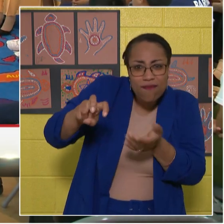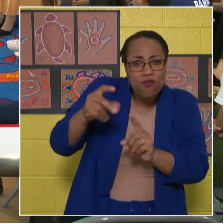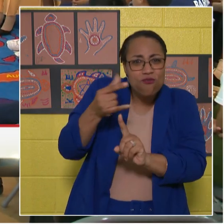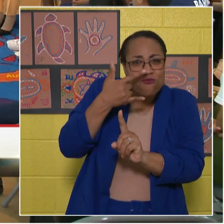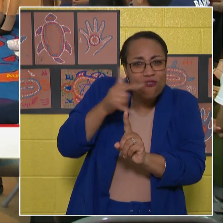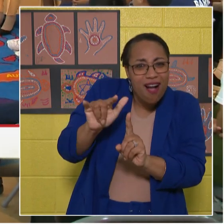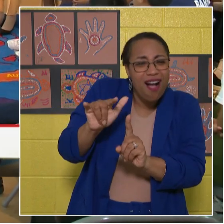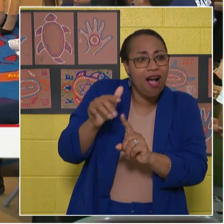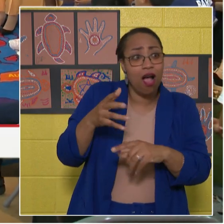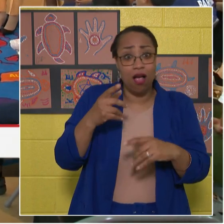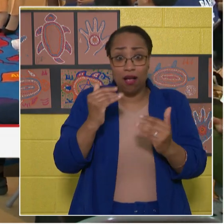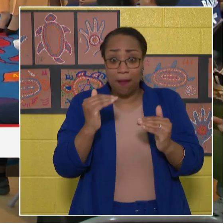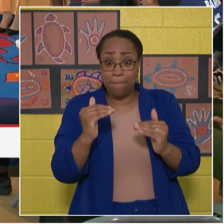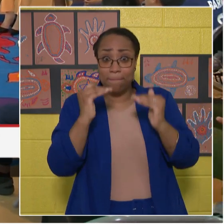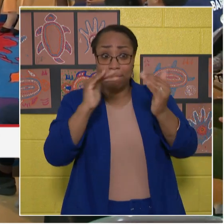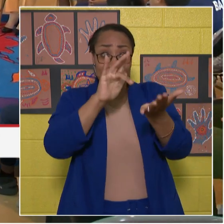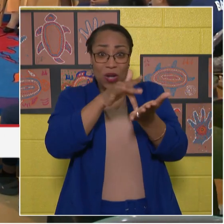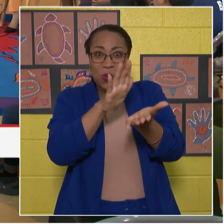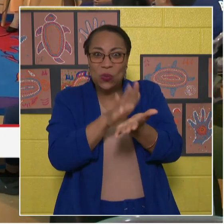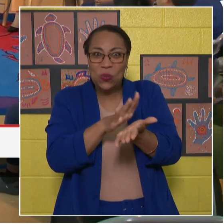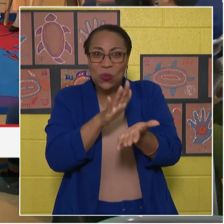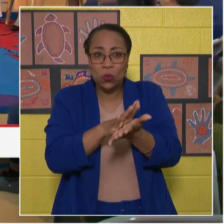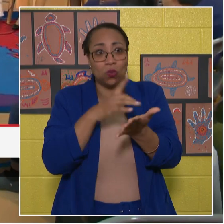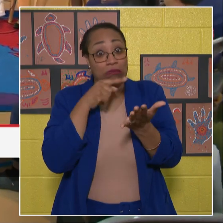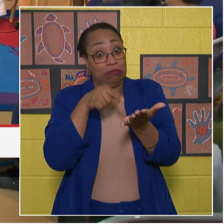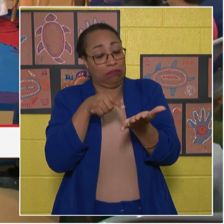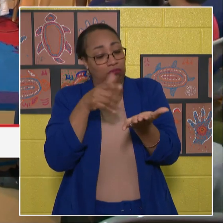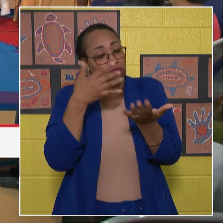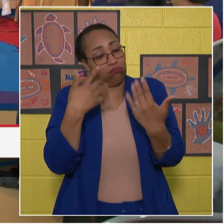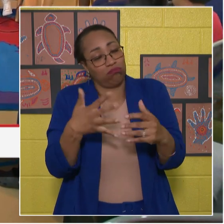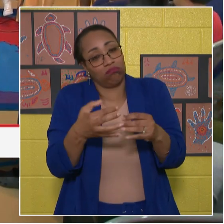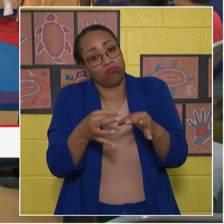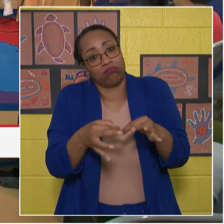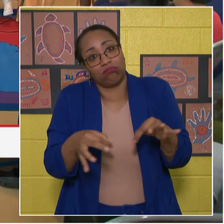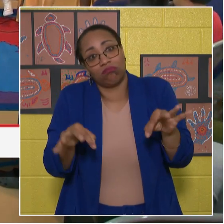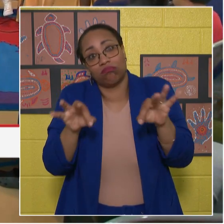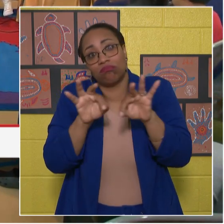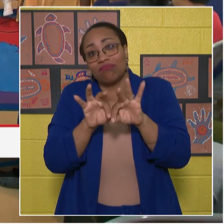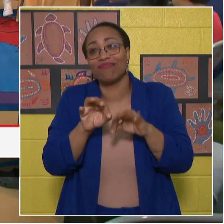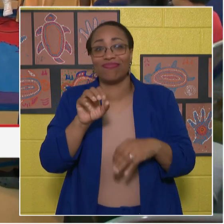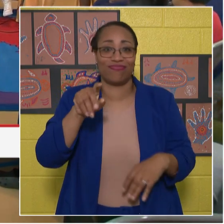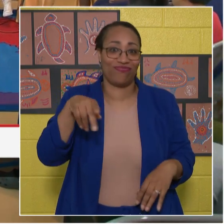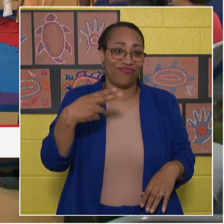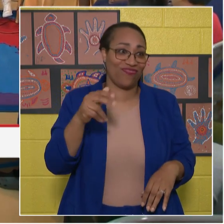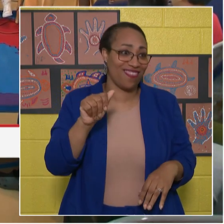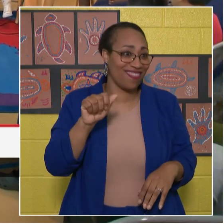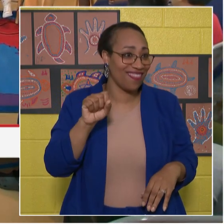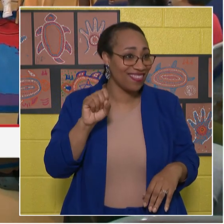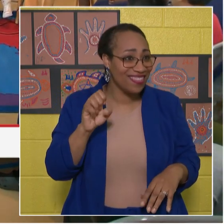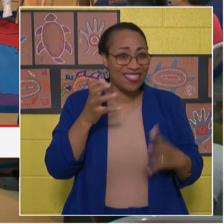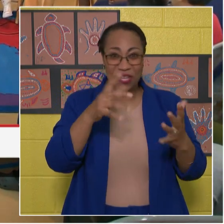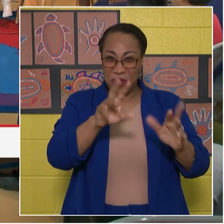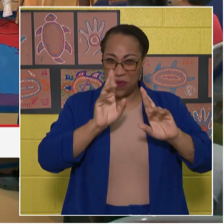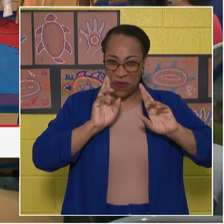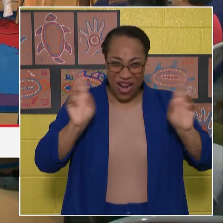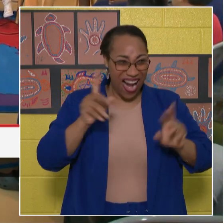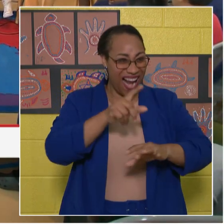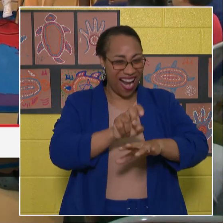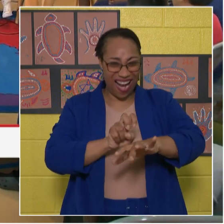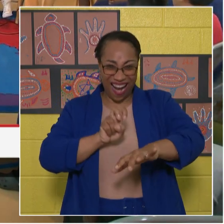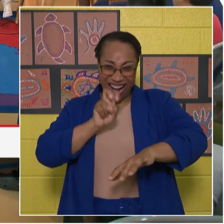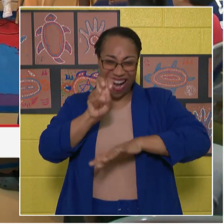you'll make in your educational career. So you're going to jump into 6th grade, you're going to make friends, you're going to take